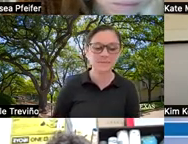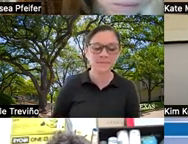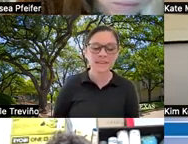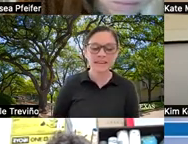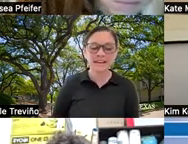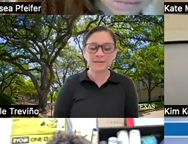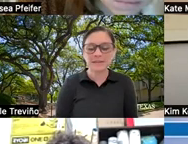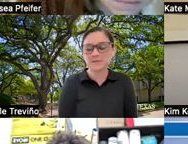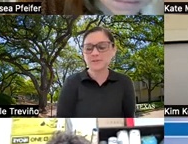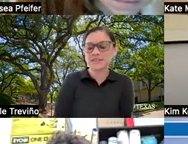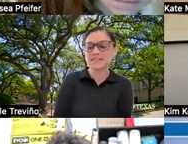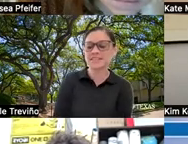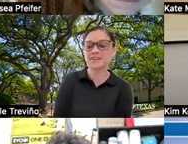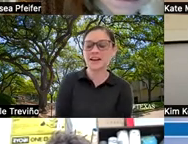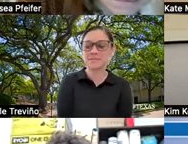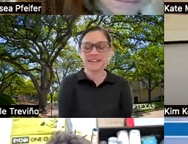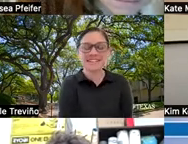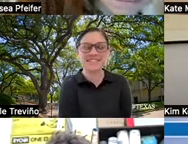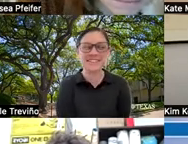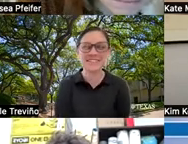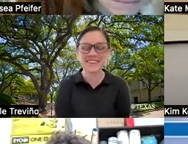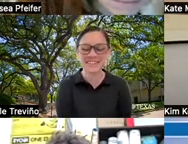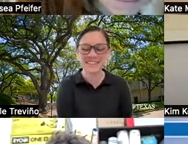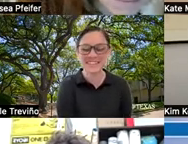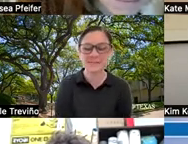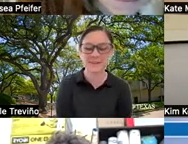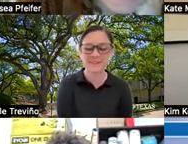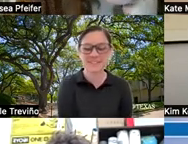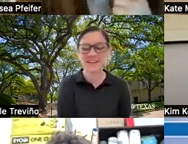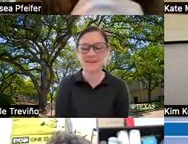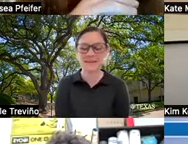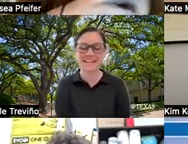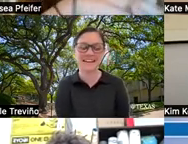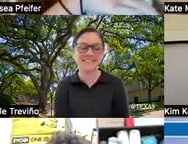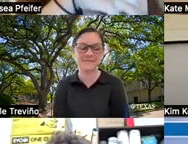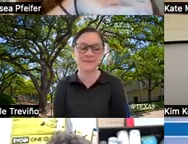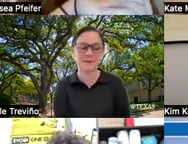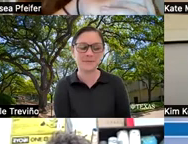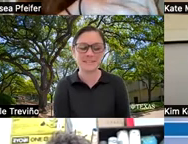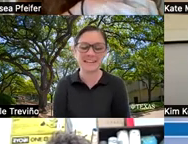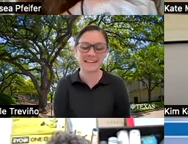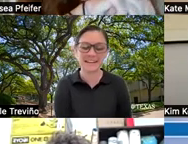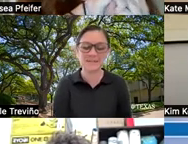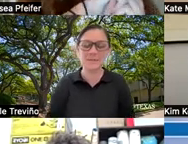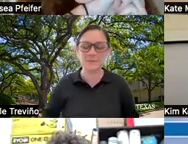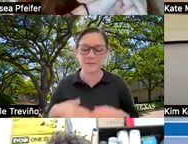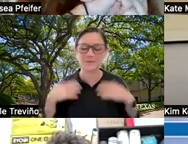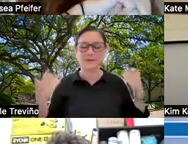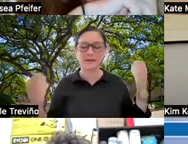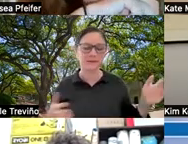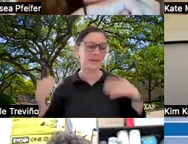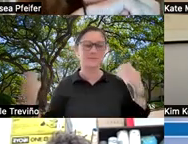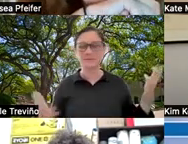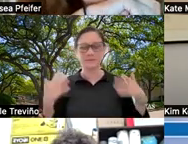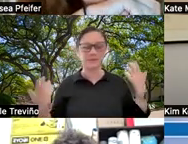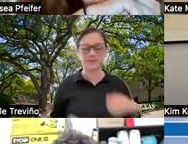today. Introduce us to your object and what you learned in your first job and how it's informed you